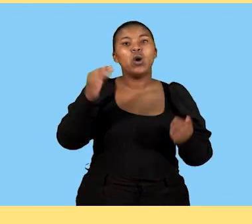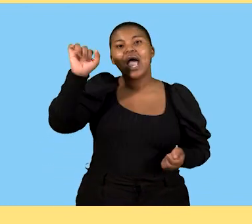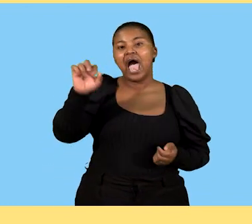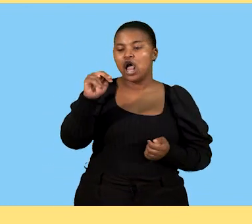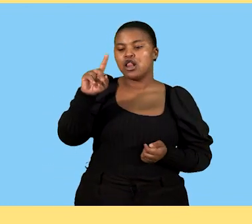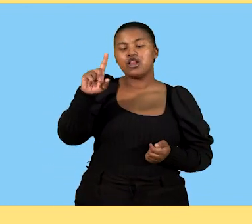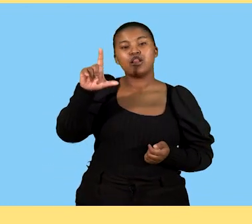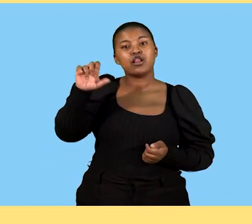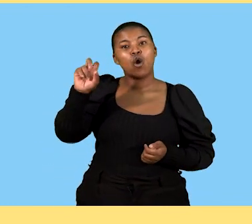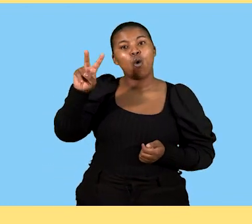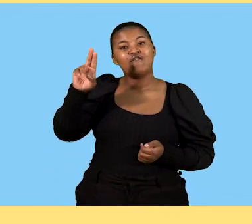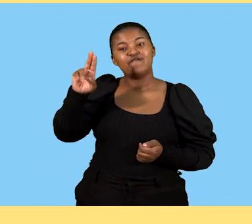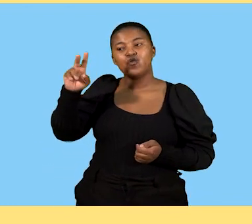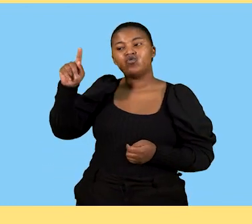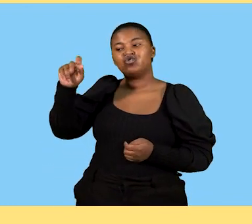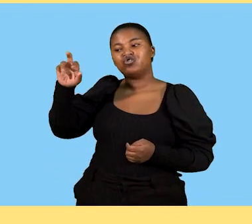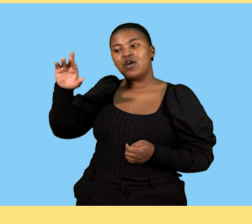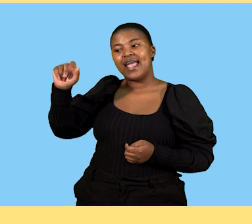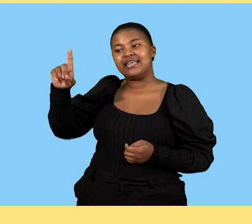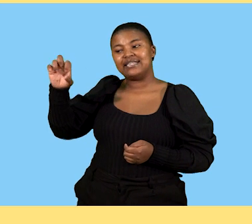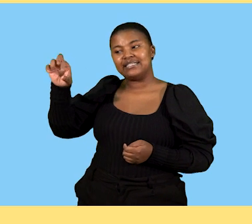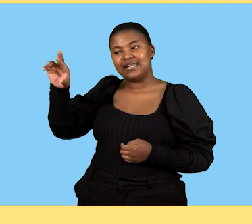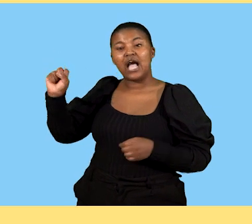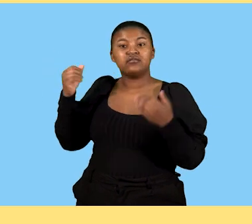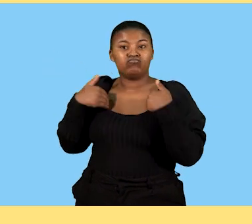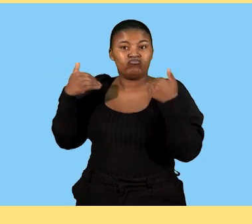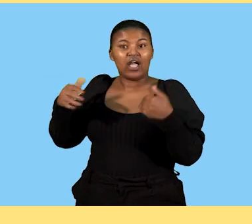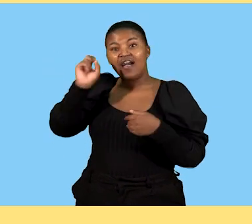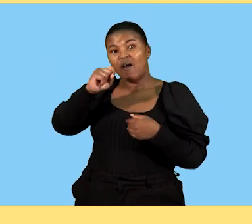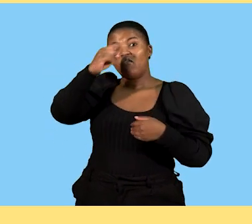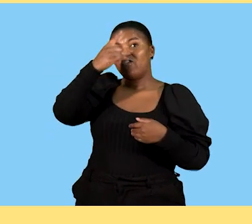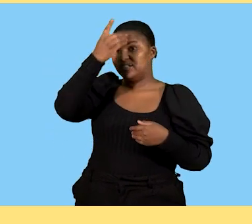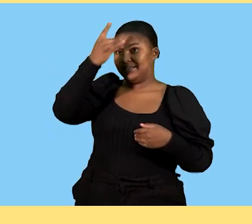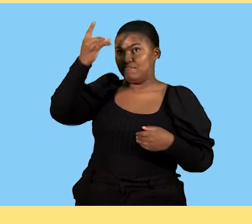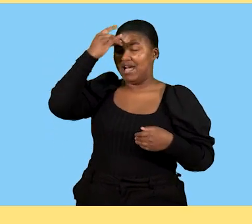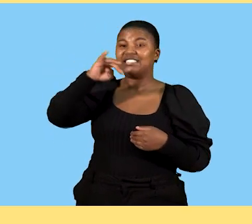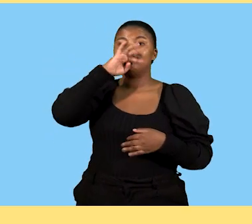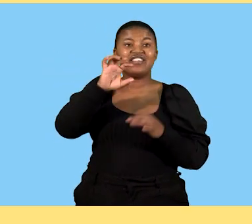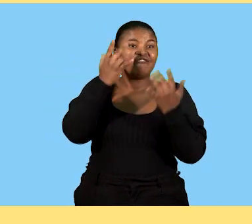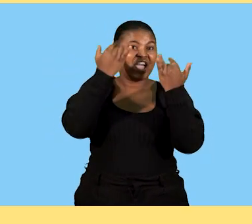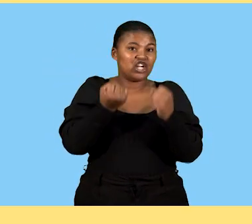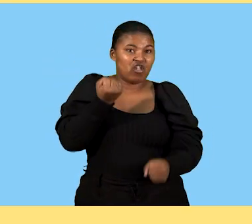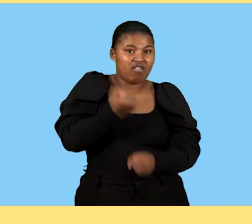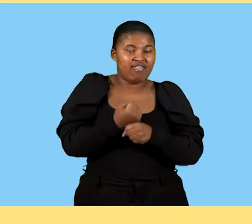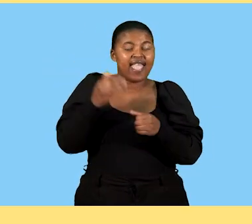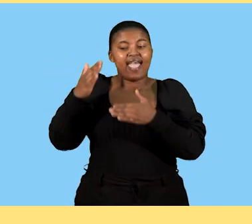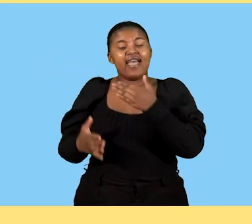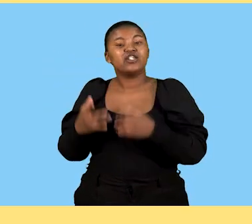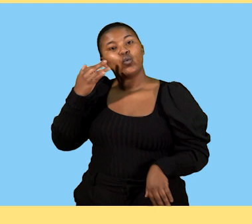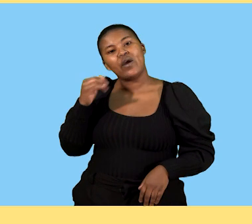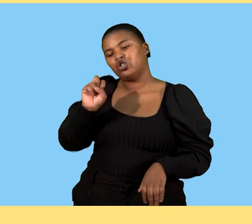on the 1st of March. So 1st of March is the beginning. That means this financial year will